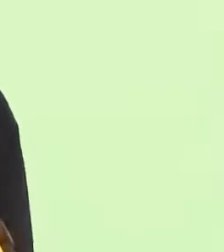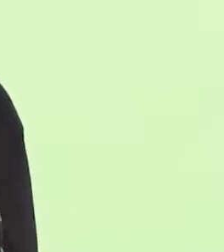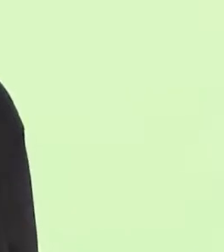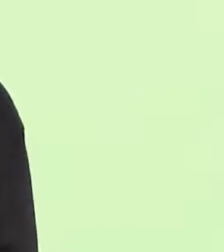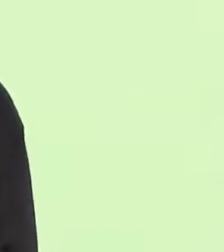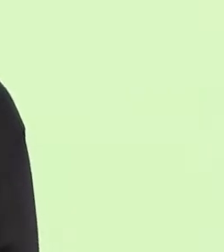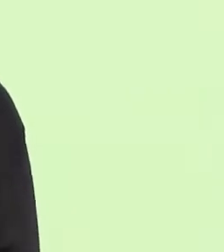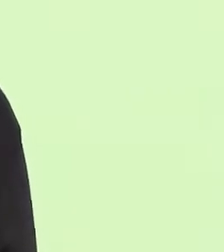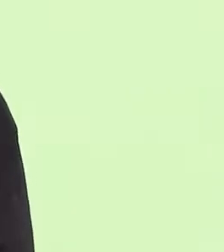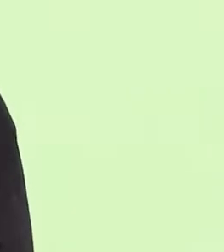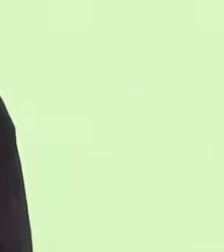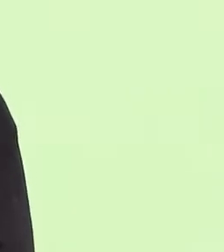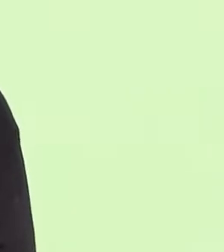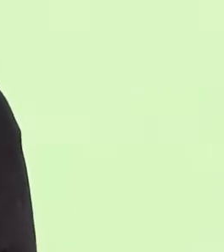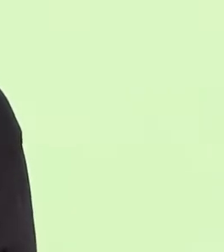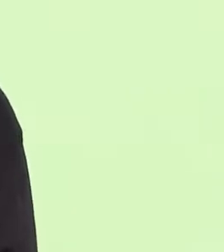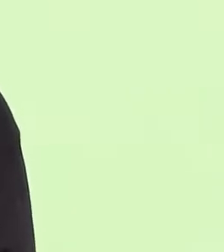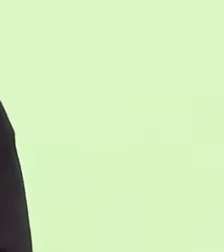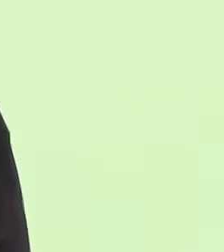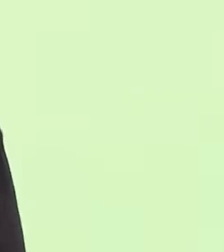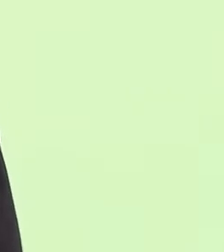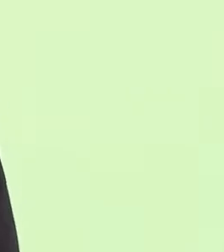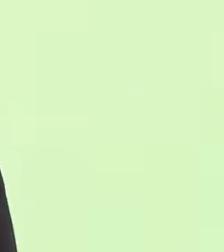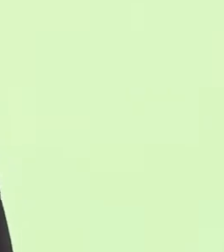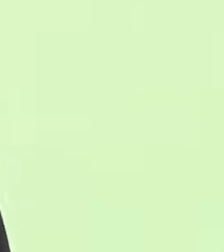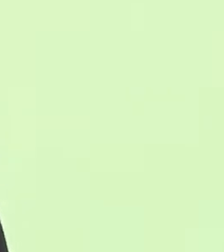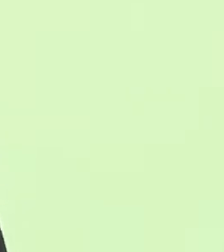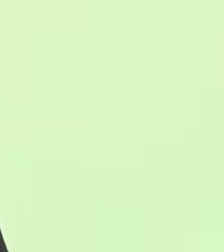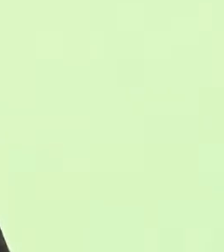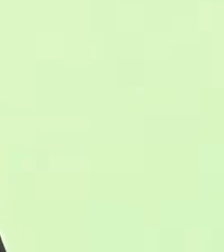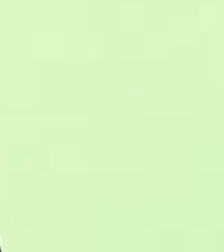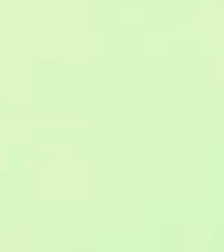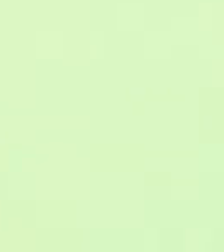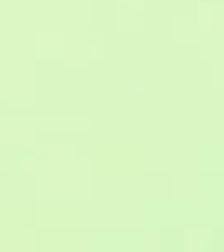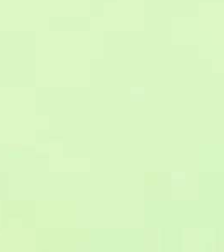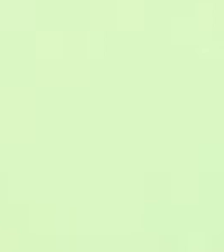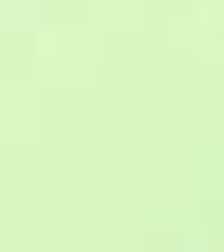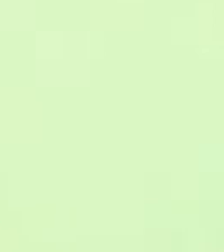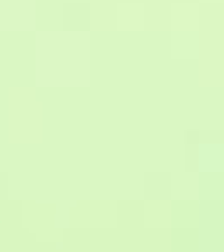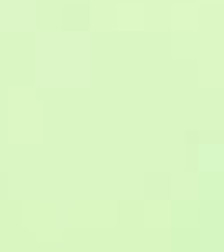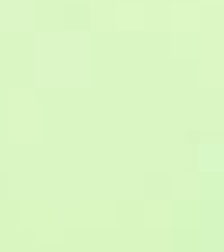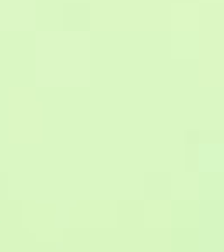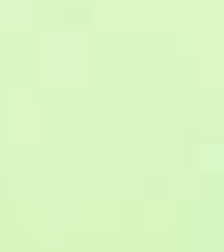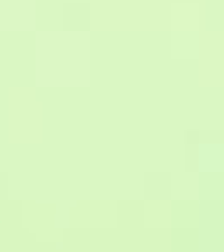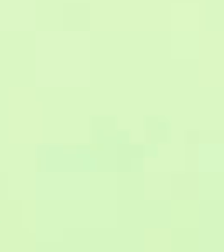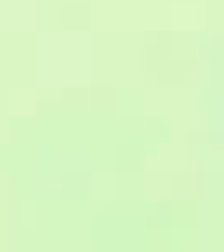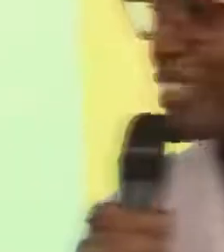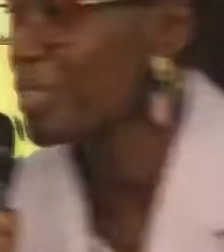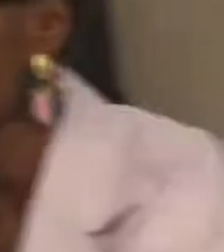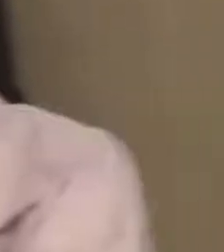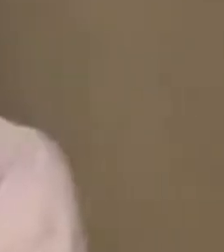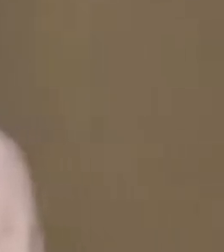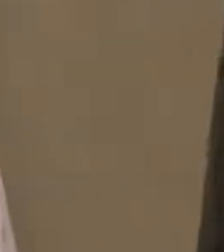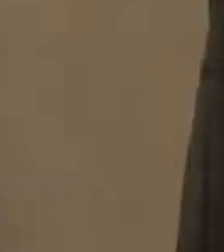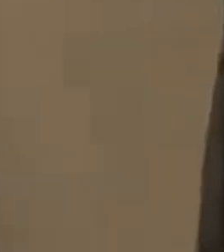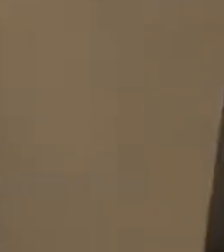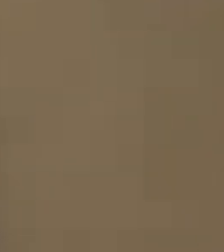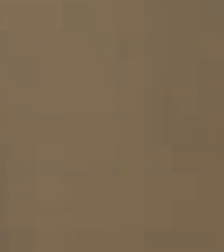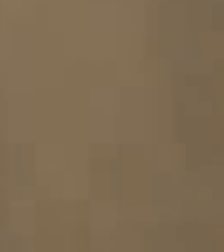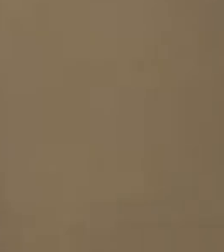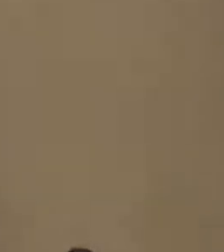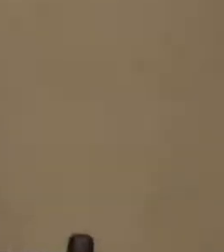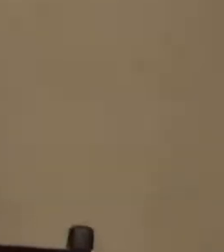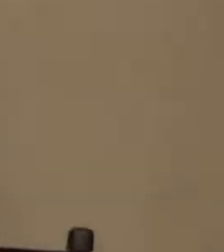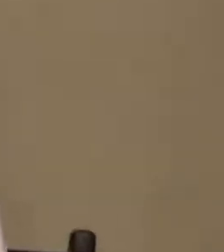this documentary? Thank you. Thanks to the festival for having me. I'm really happy to be back here, and thank you for attending the screening. I'm really proud